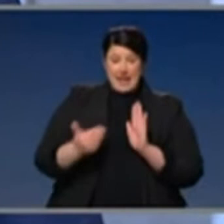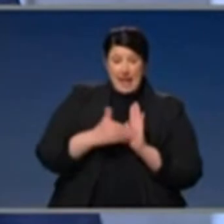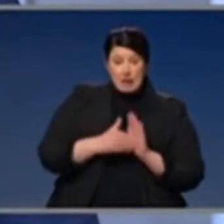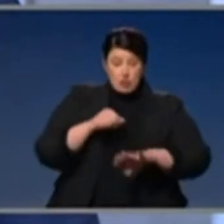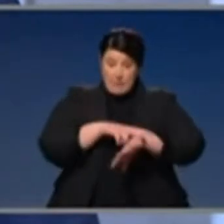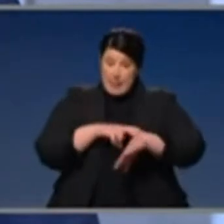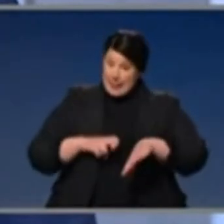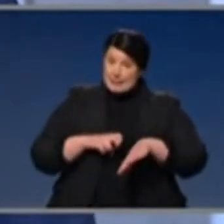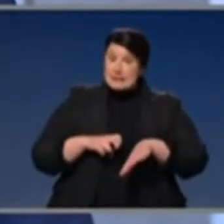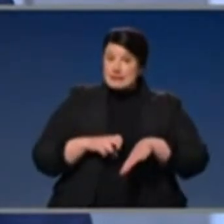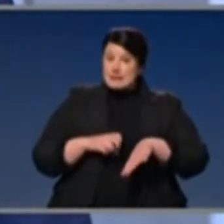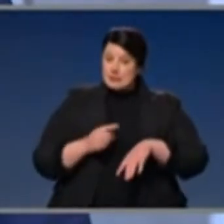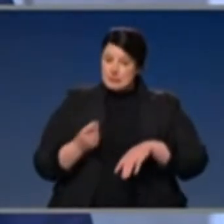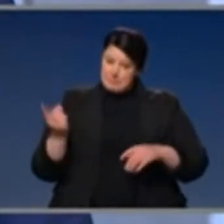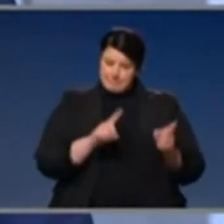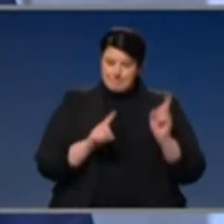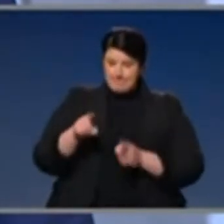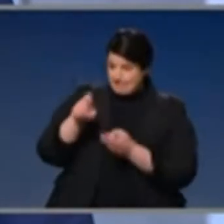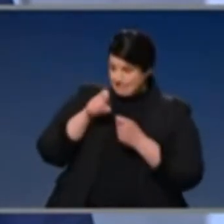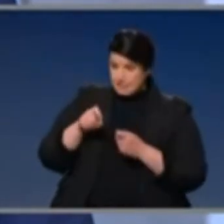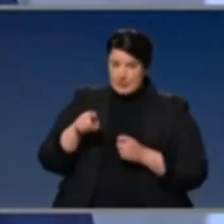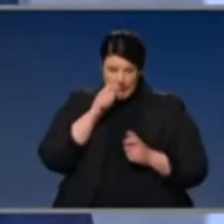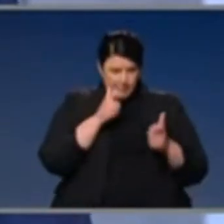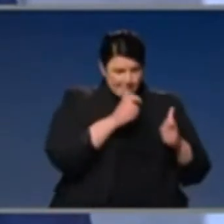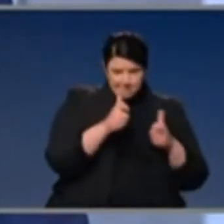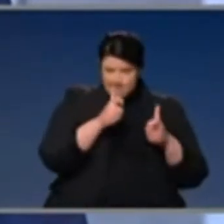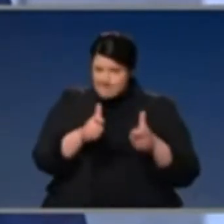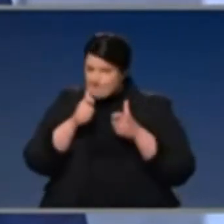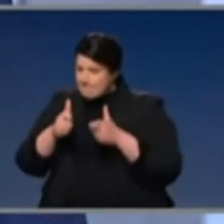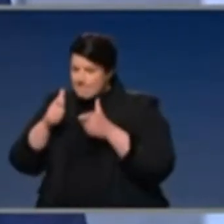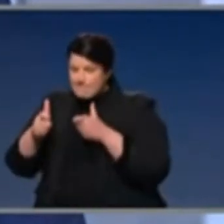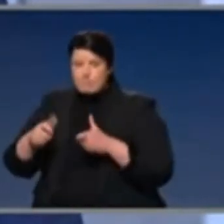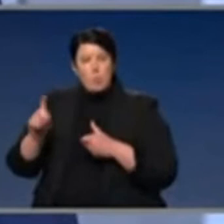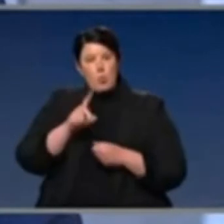AFP officers to actually then go and follow through on what this